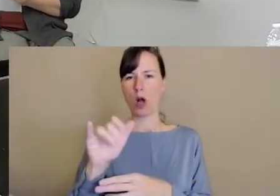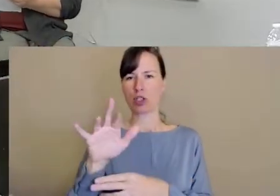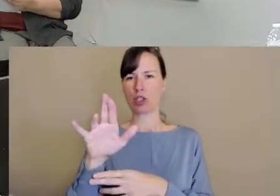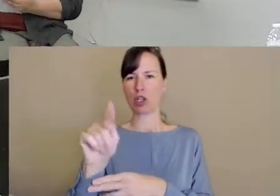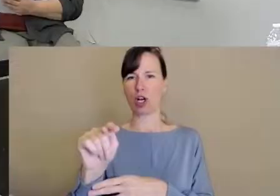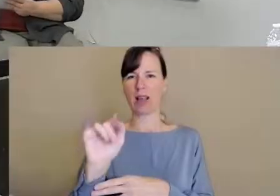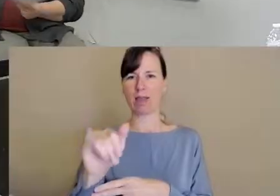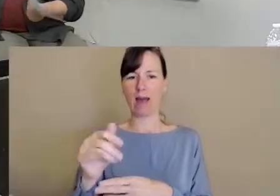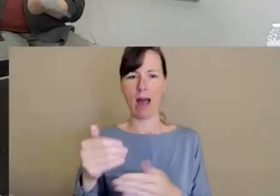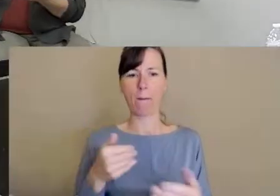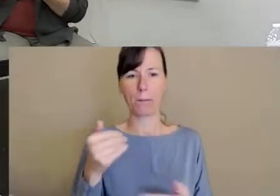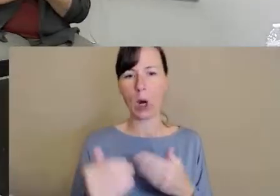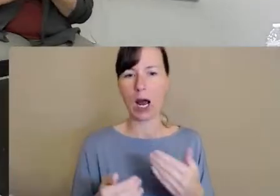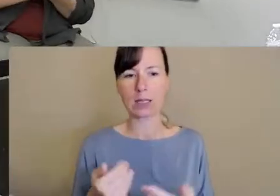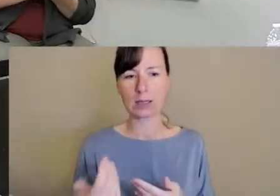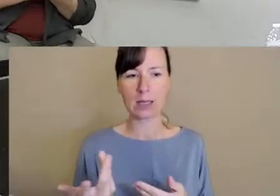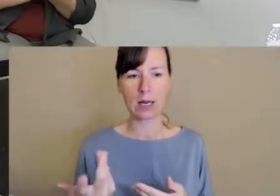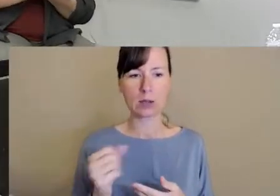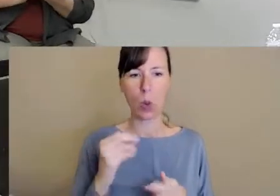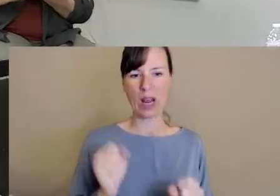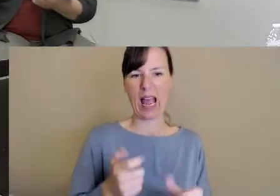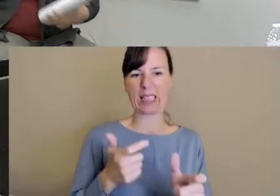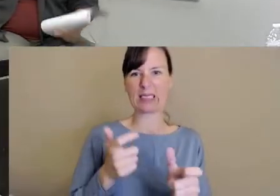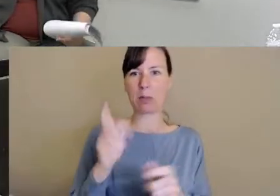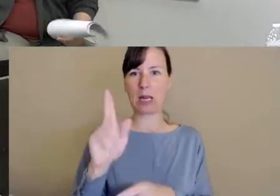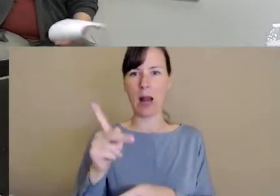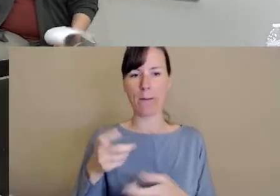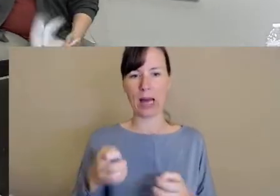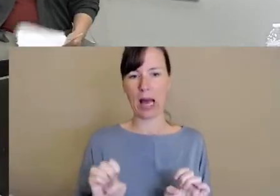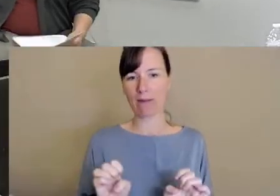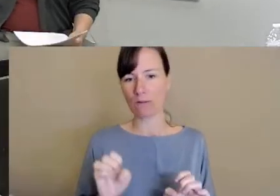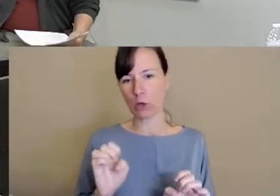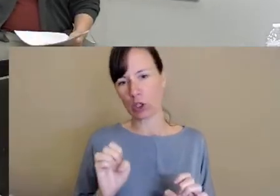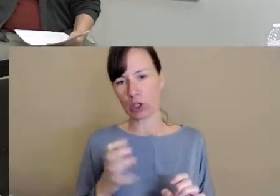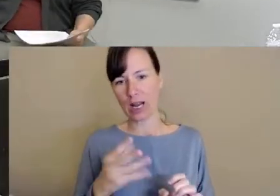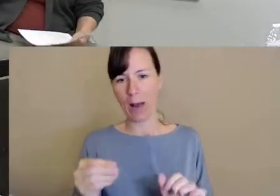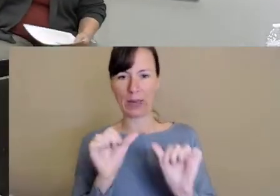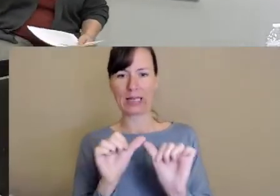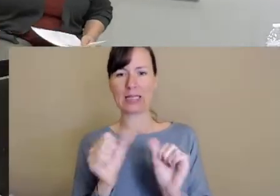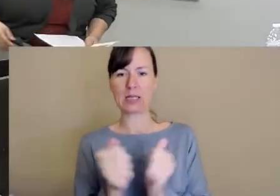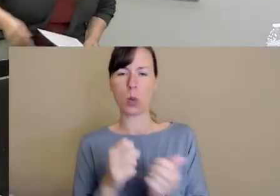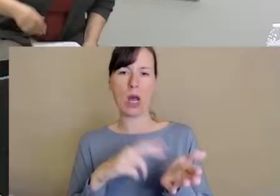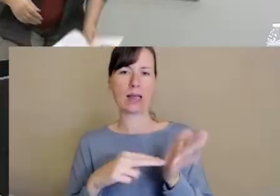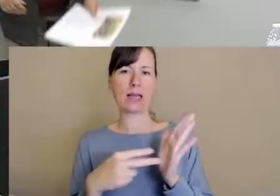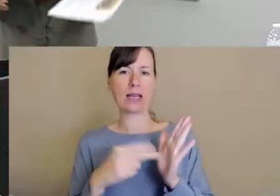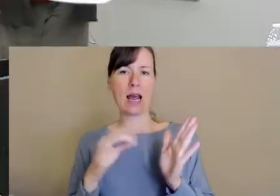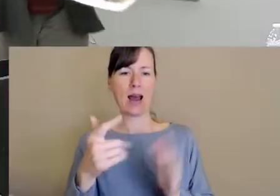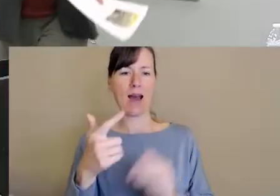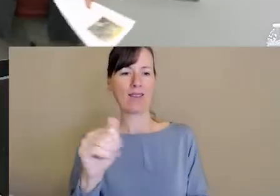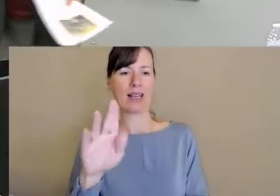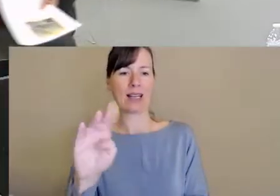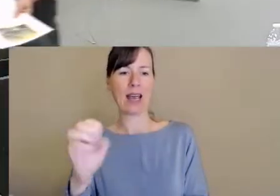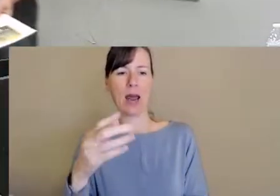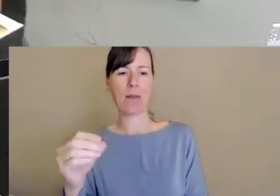thanks. Thank you, Mr. Smith, for that. Are there any other public